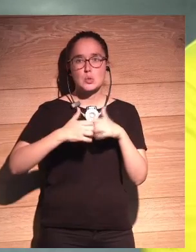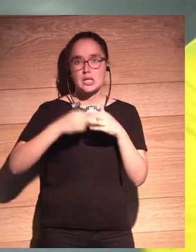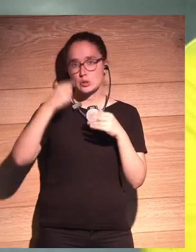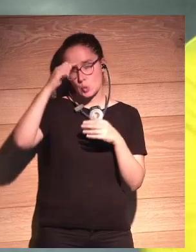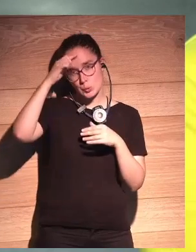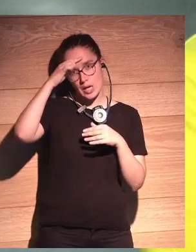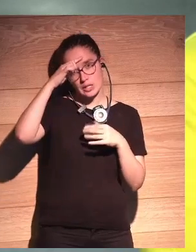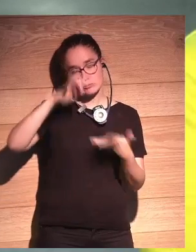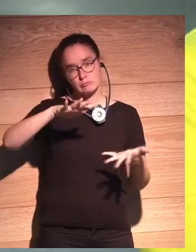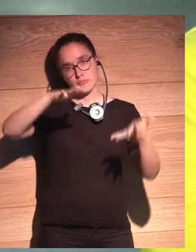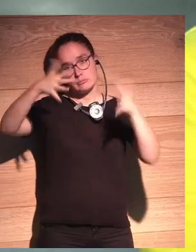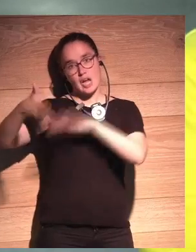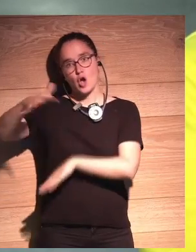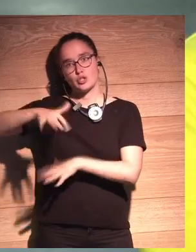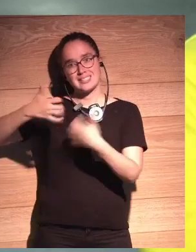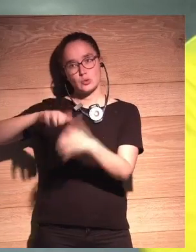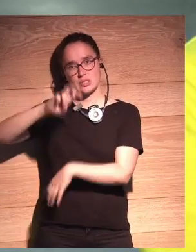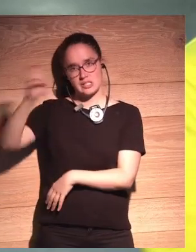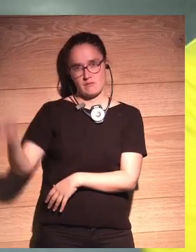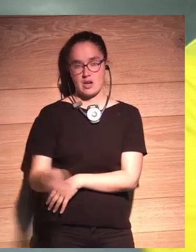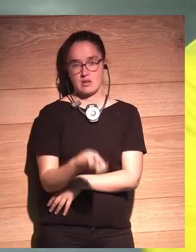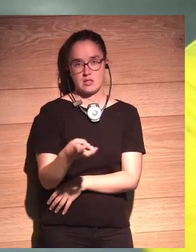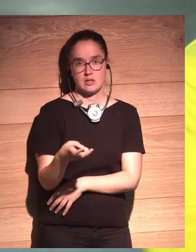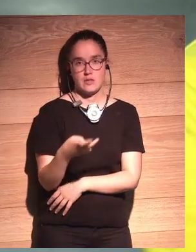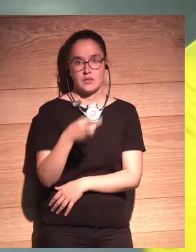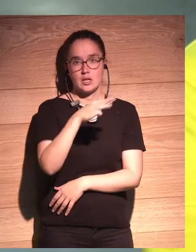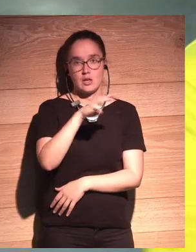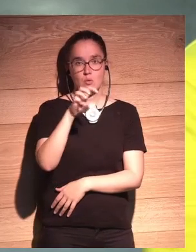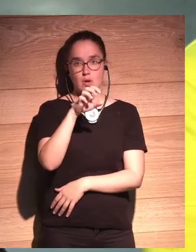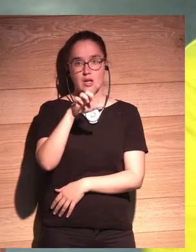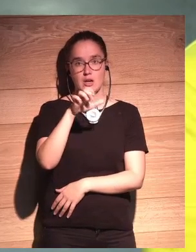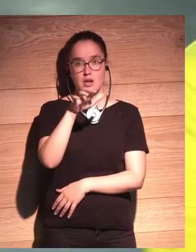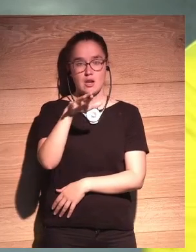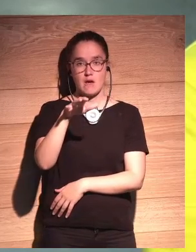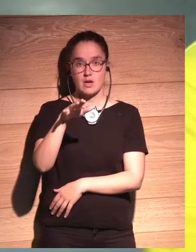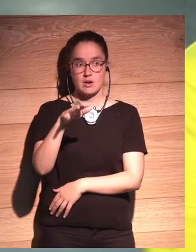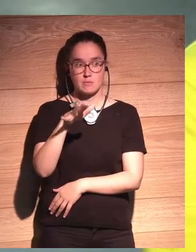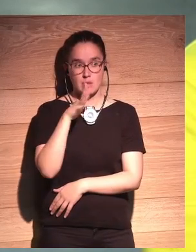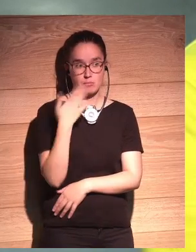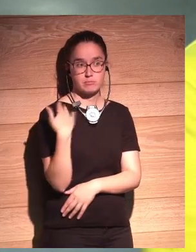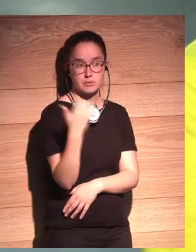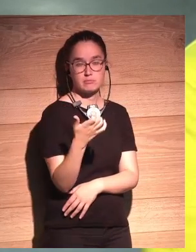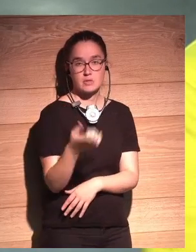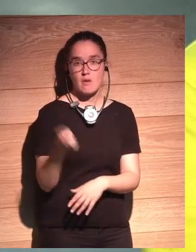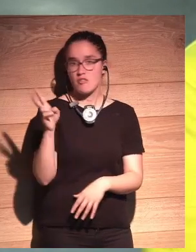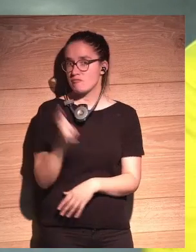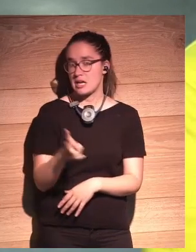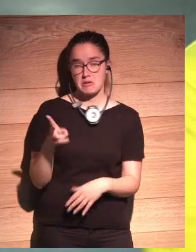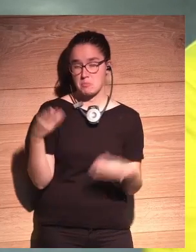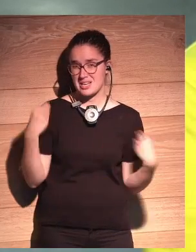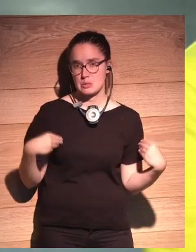processes of cultural industries to take them to different industries. And we lever, because, well, this is why you've called